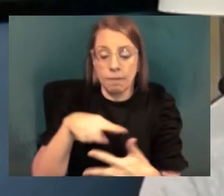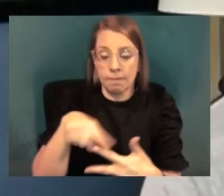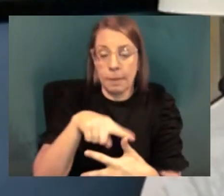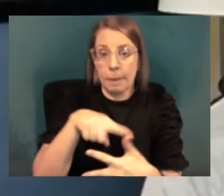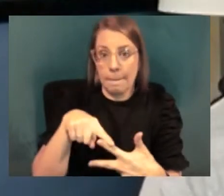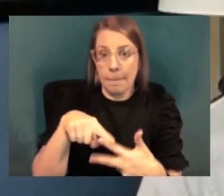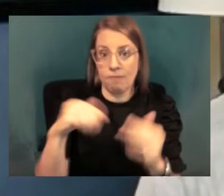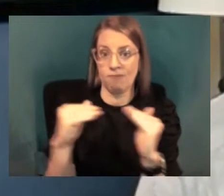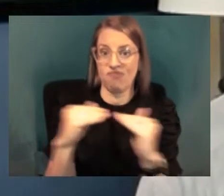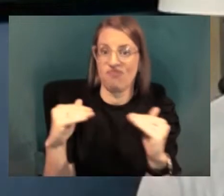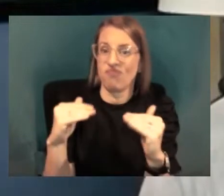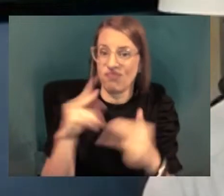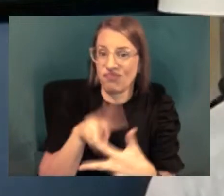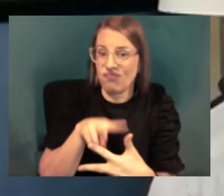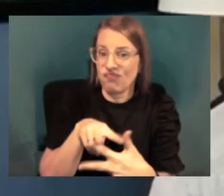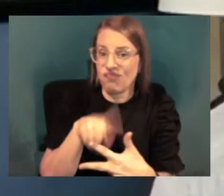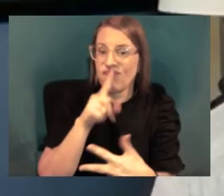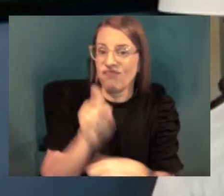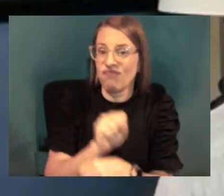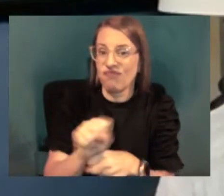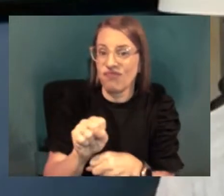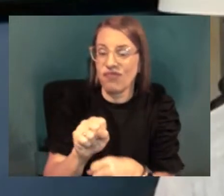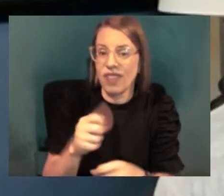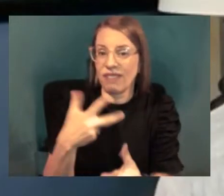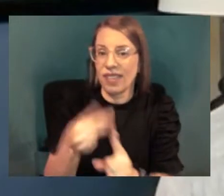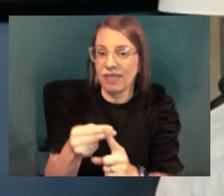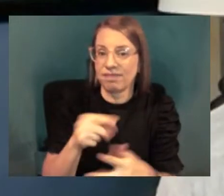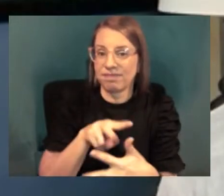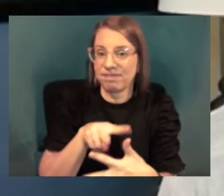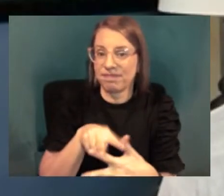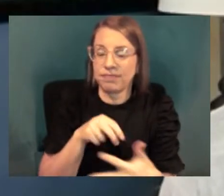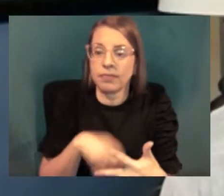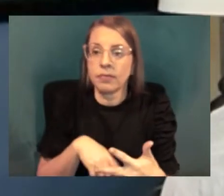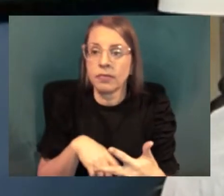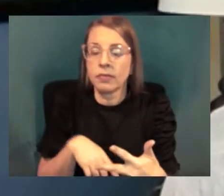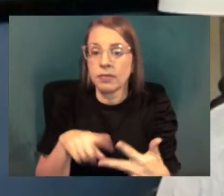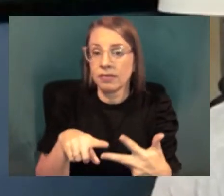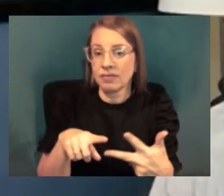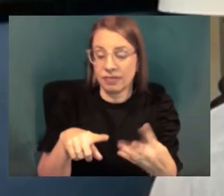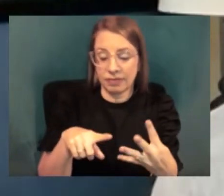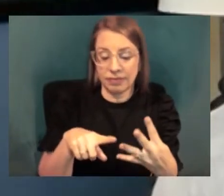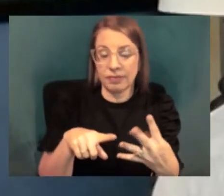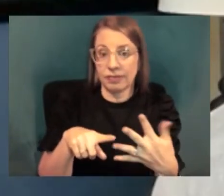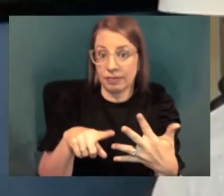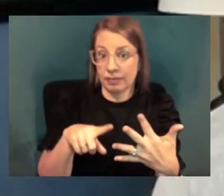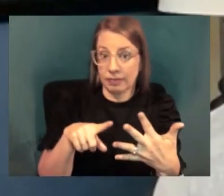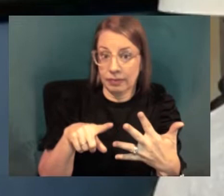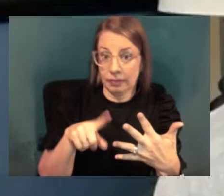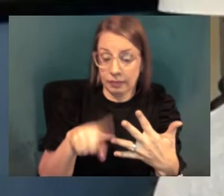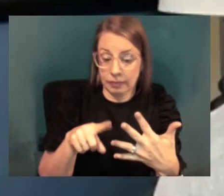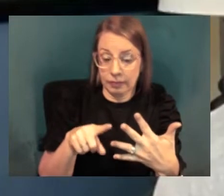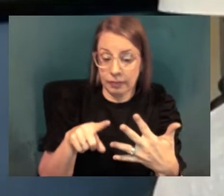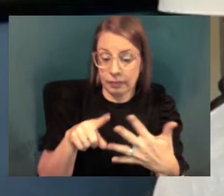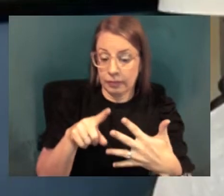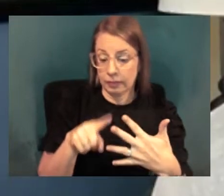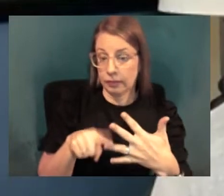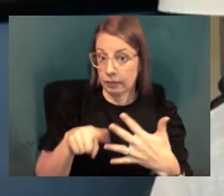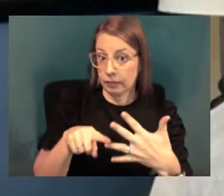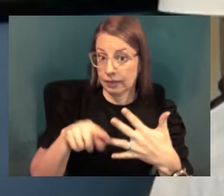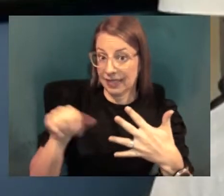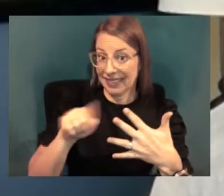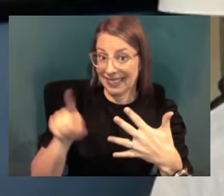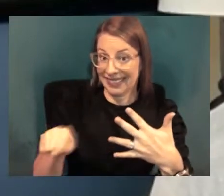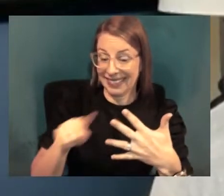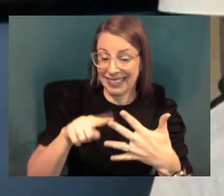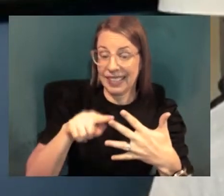vaccines to each other. We have been somewhat equating the AstraZeneca and Johnson & Johnson vaccines with each other